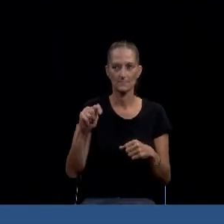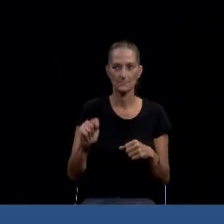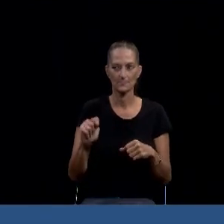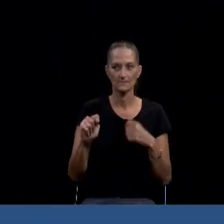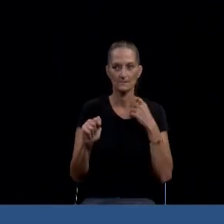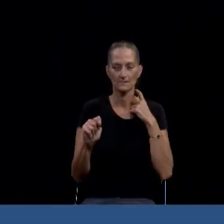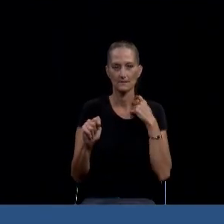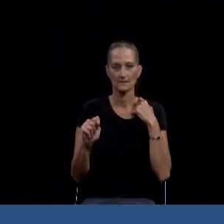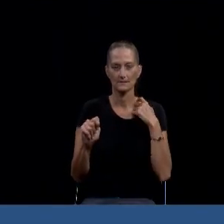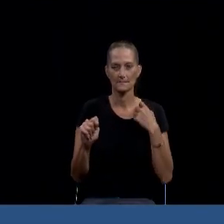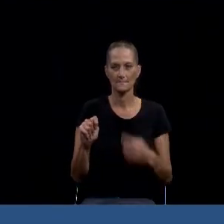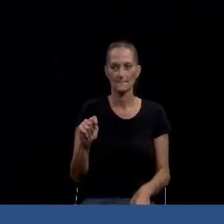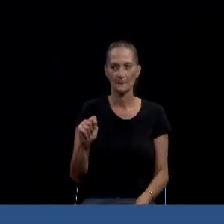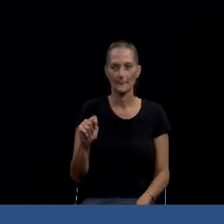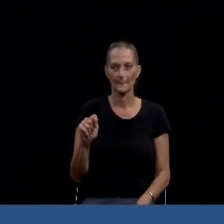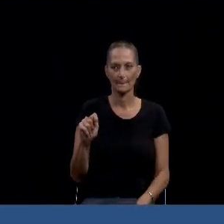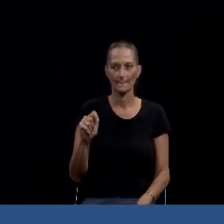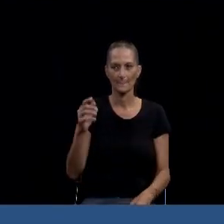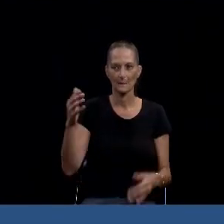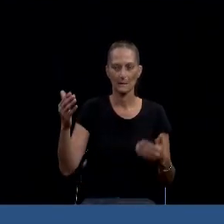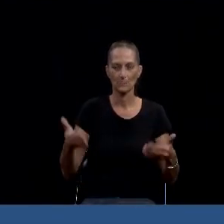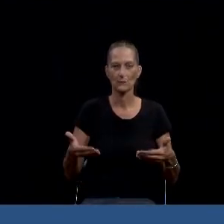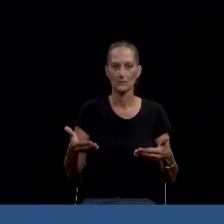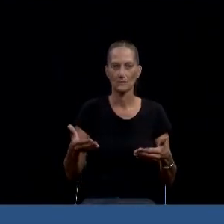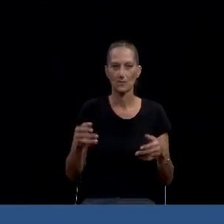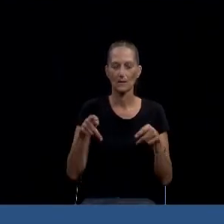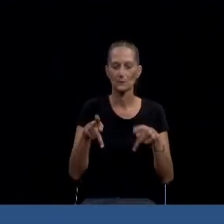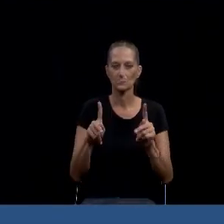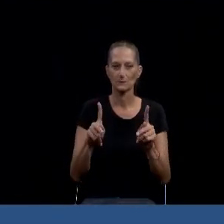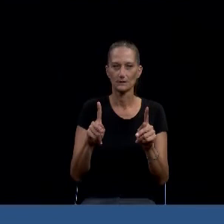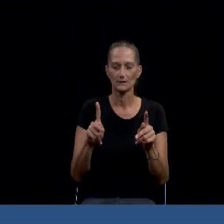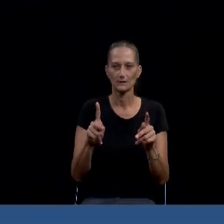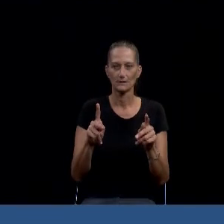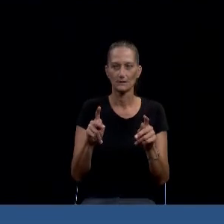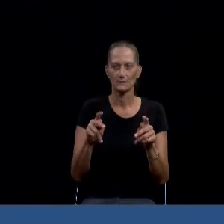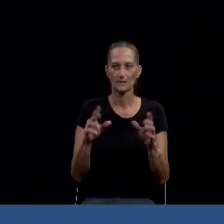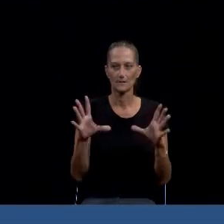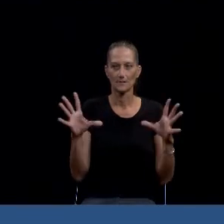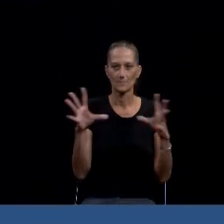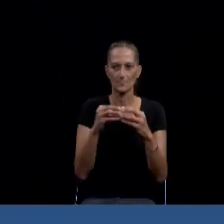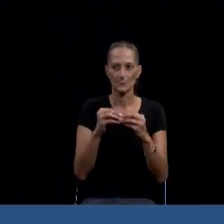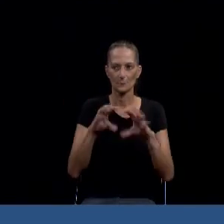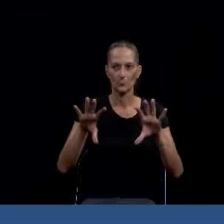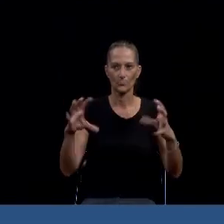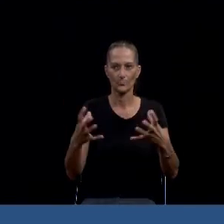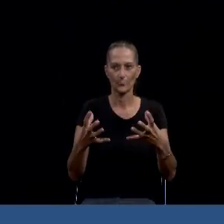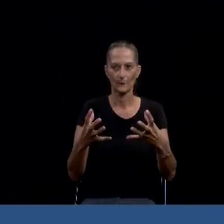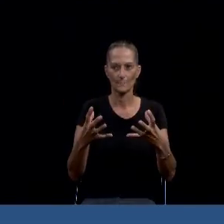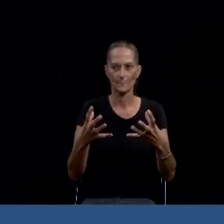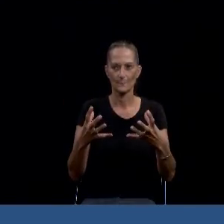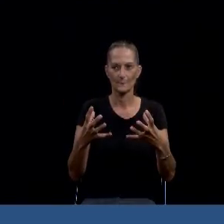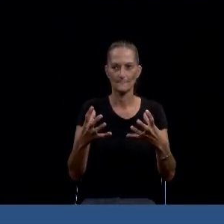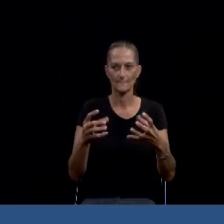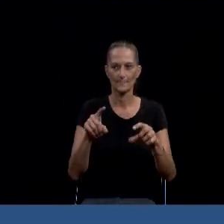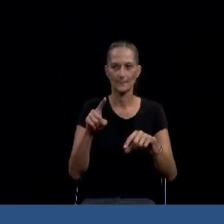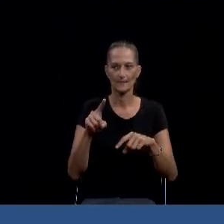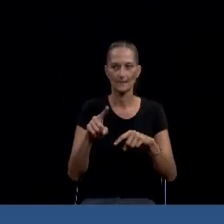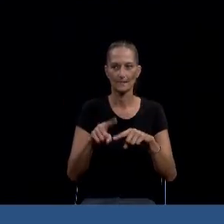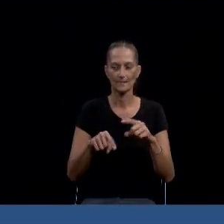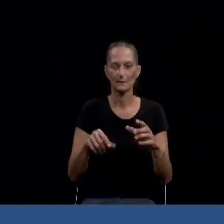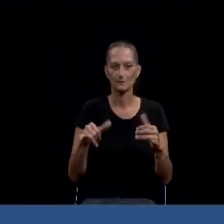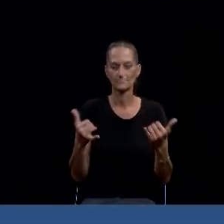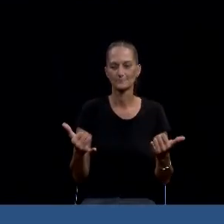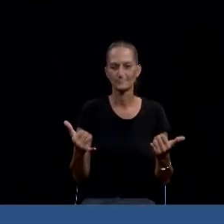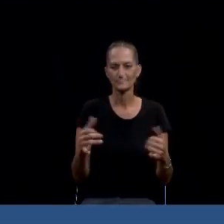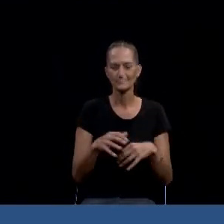nice if everybody could have gotten together and sort of been a team to work this through. Obviously, COVID